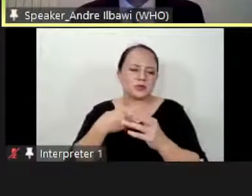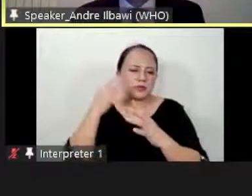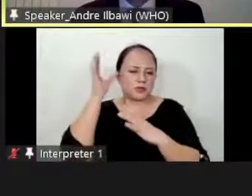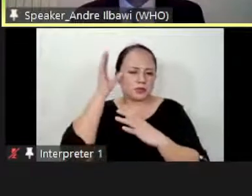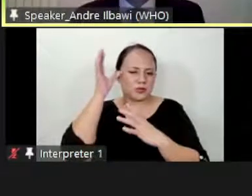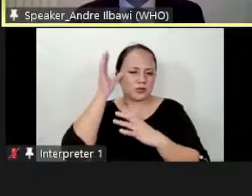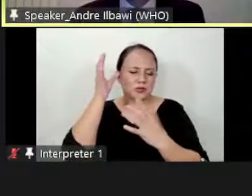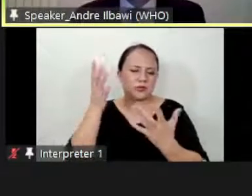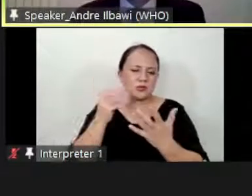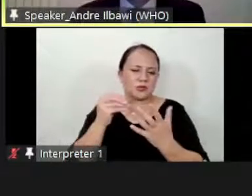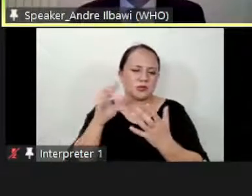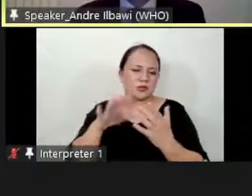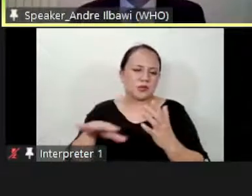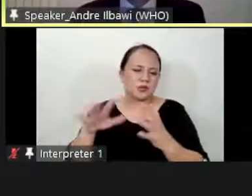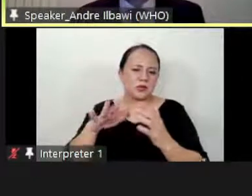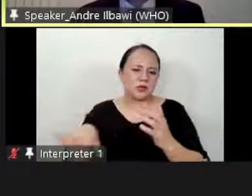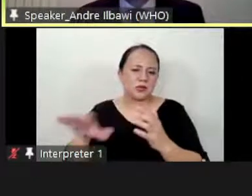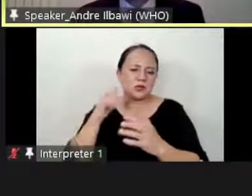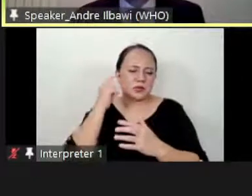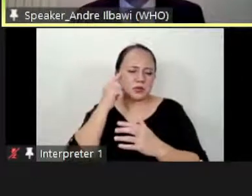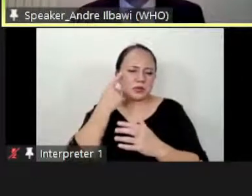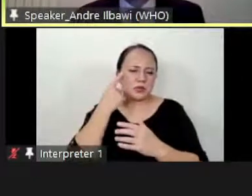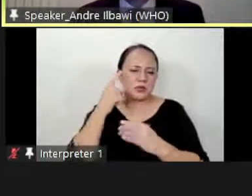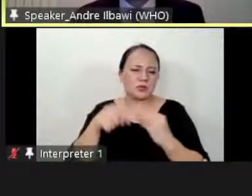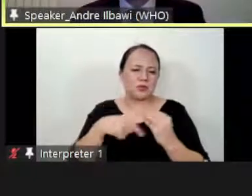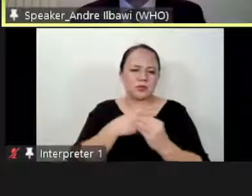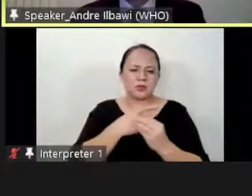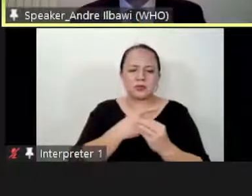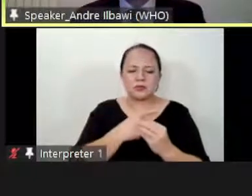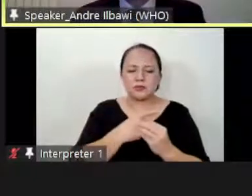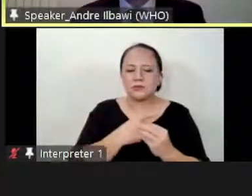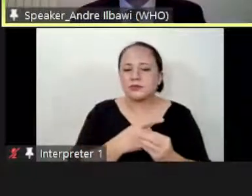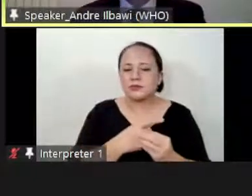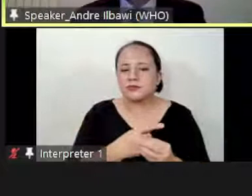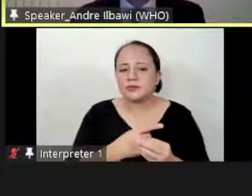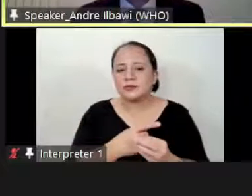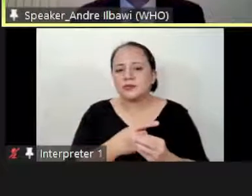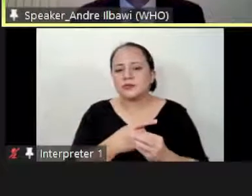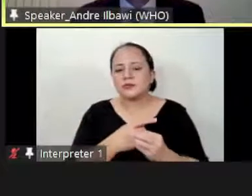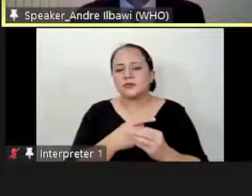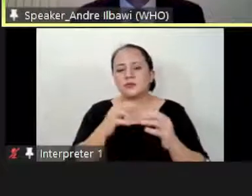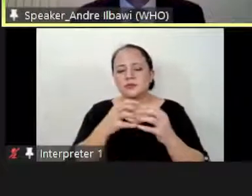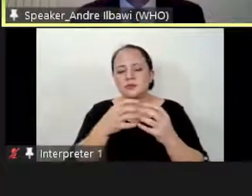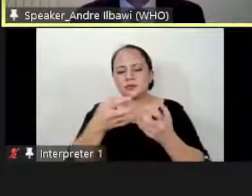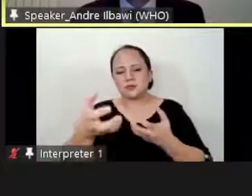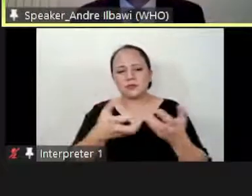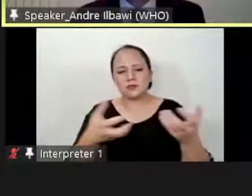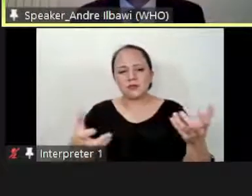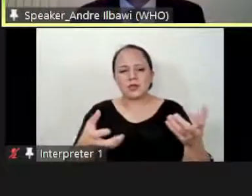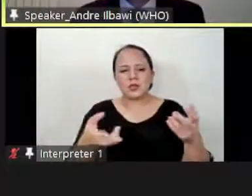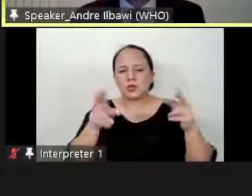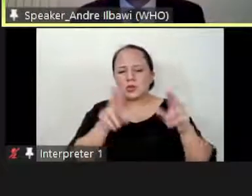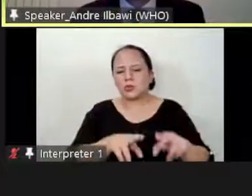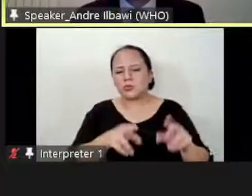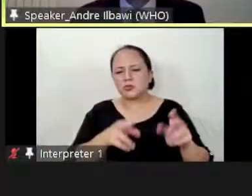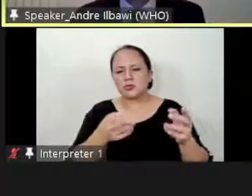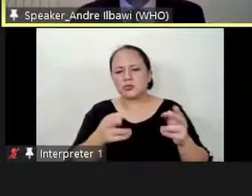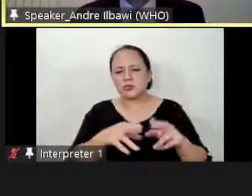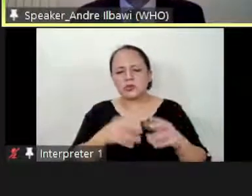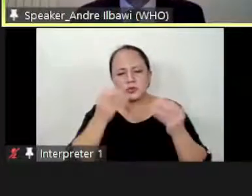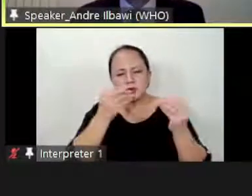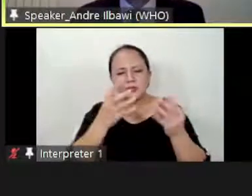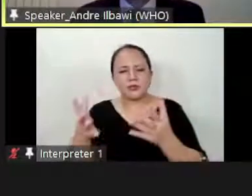other areas? We often think about medicines being the bottleneck, but when we break down the cost drivers that will